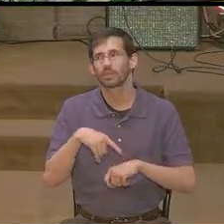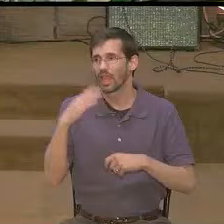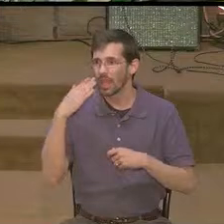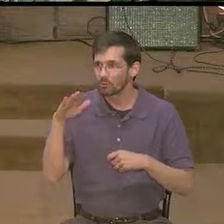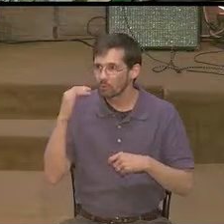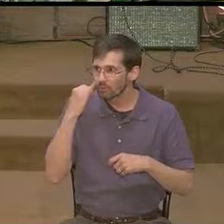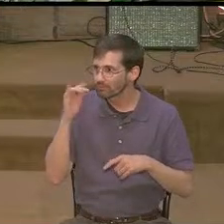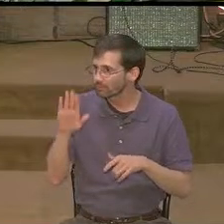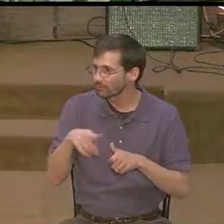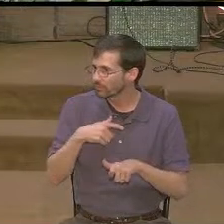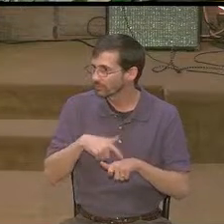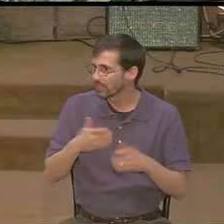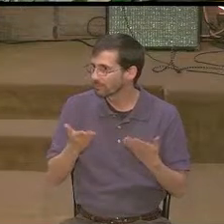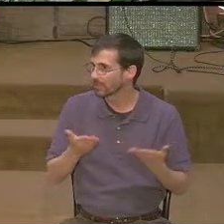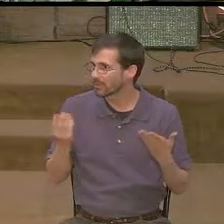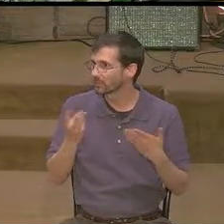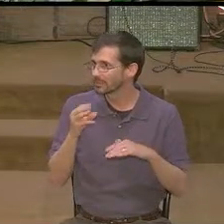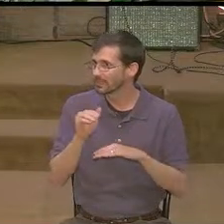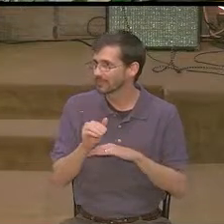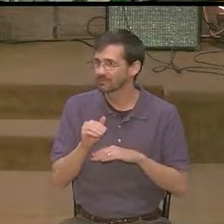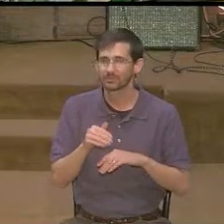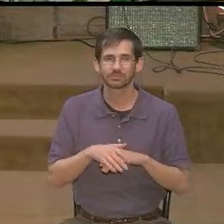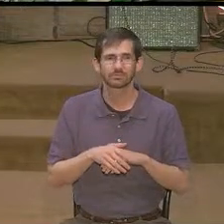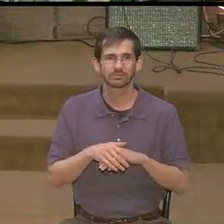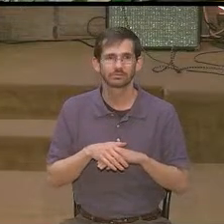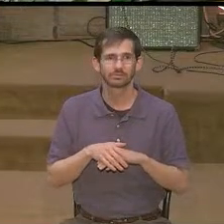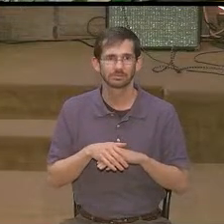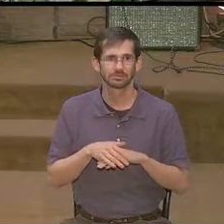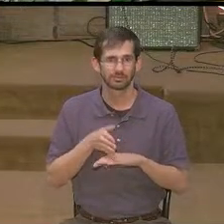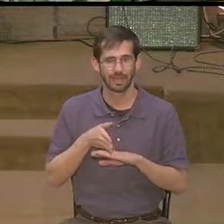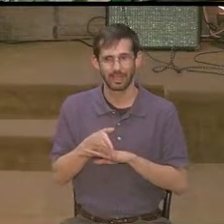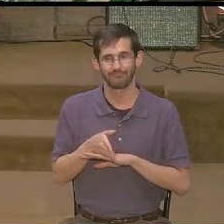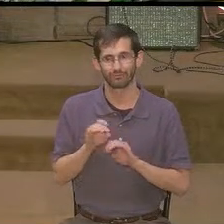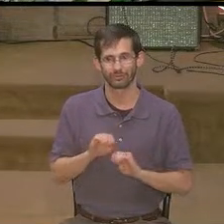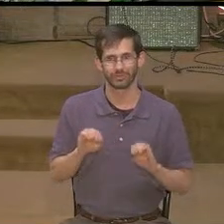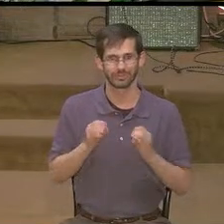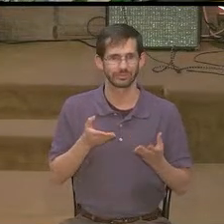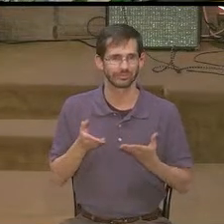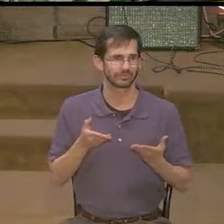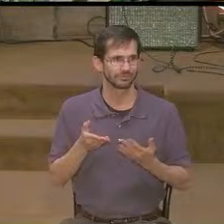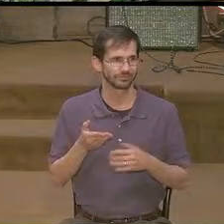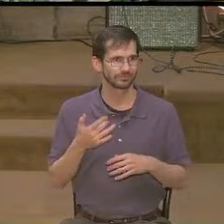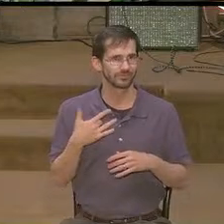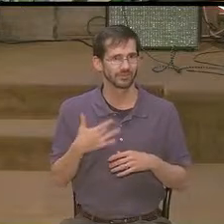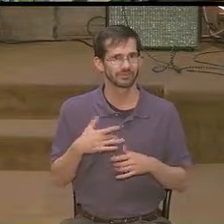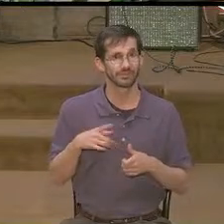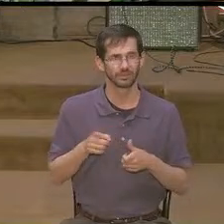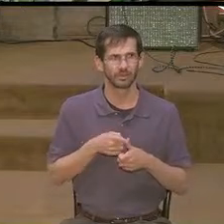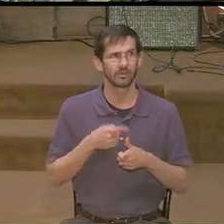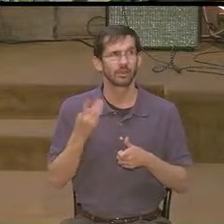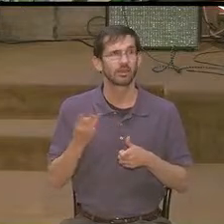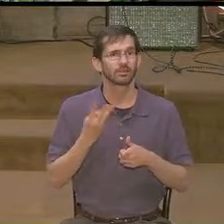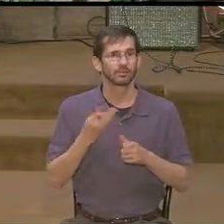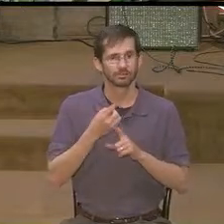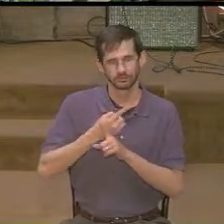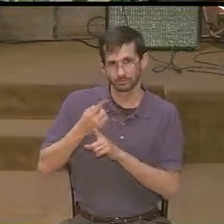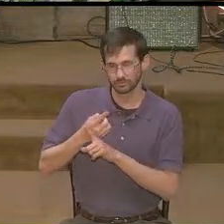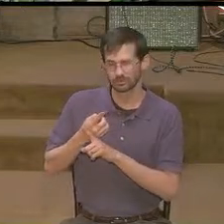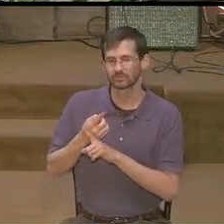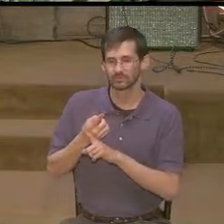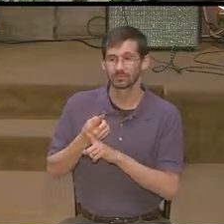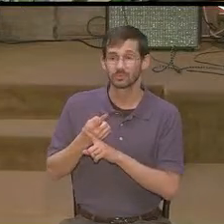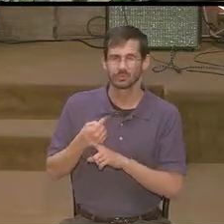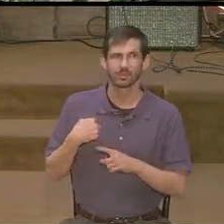Wednesday evening and post-Easter service, but we... On the first Wednesday of every month, we